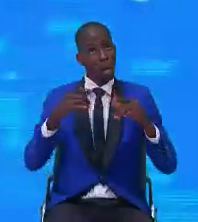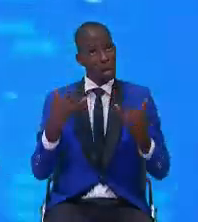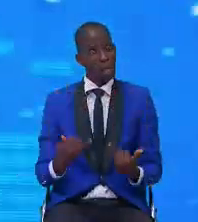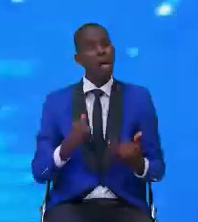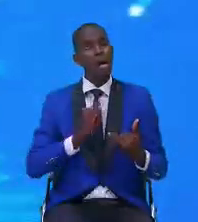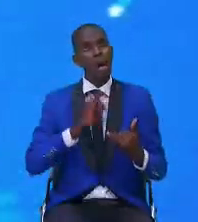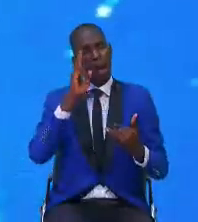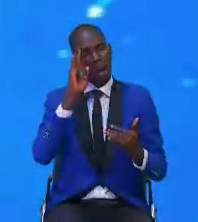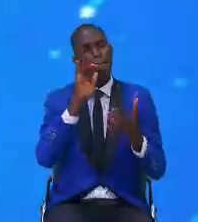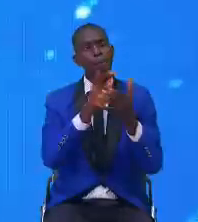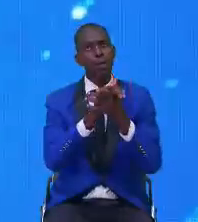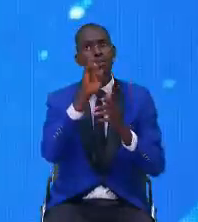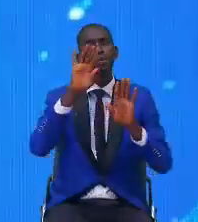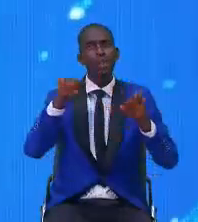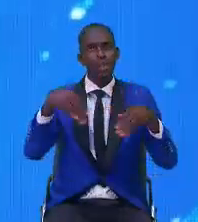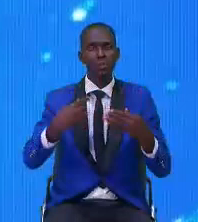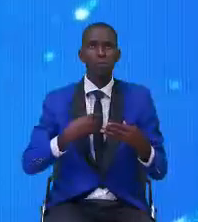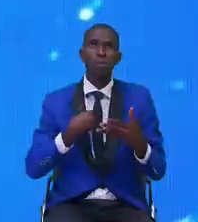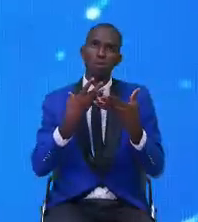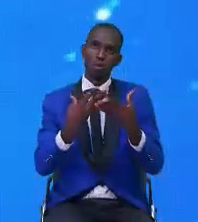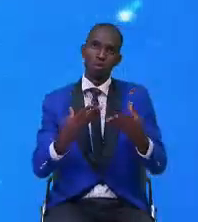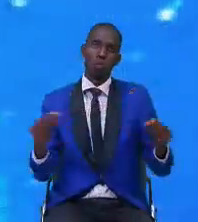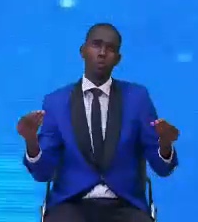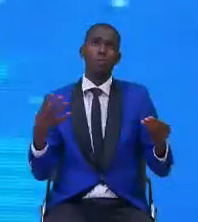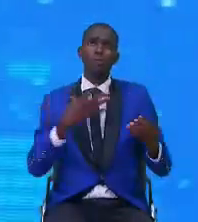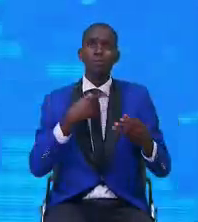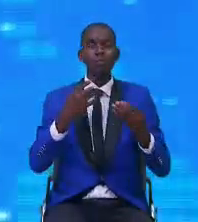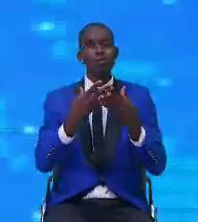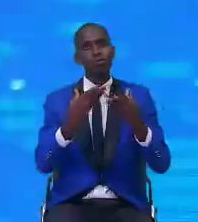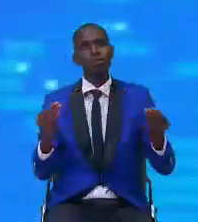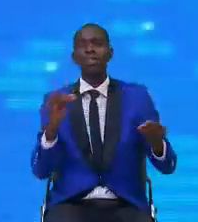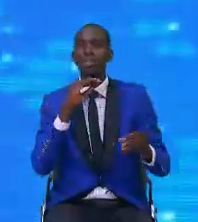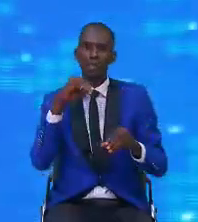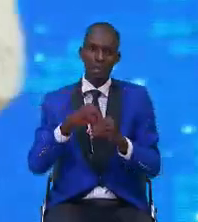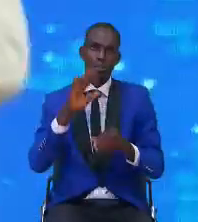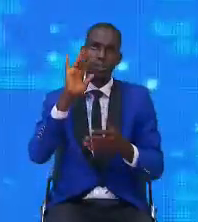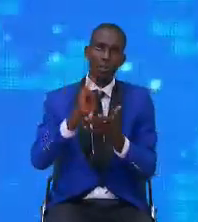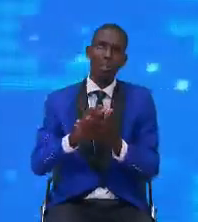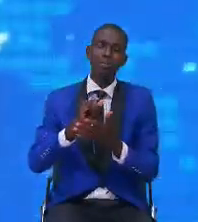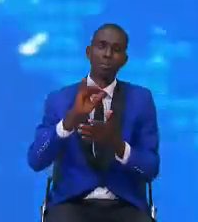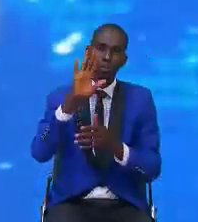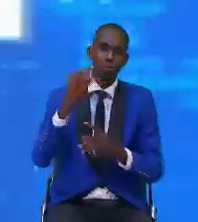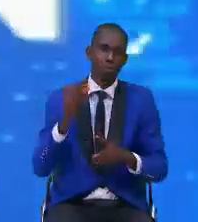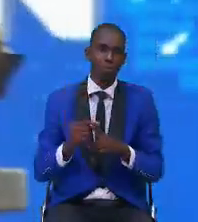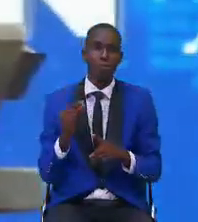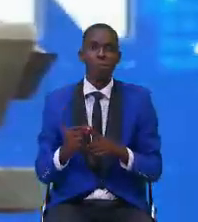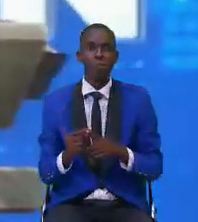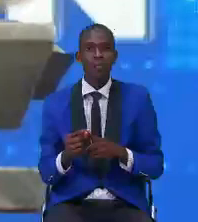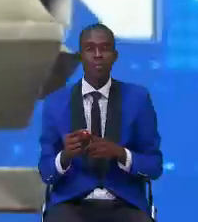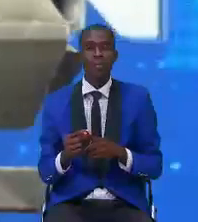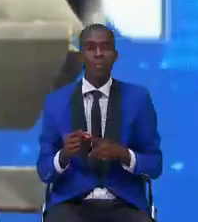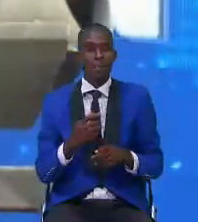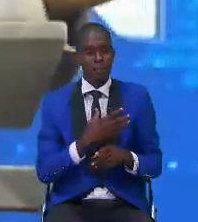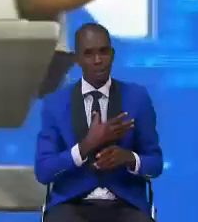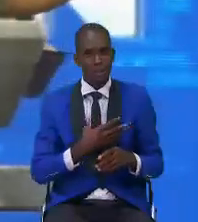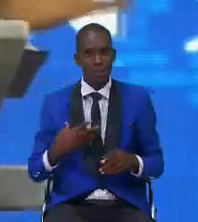granted me the remedy. And the remedy is in the Redeemer, in the Lord Jesus Christ. And the Lord will pardon